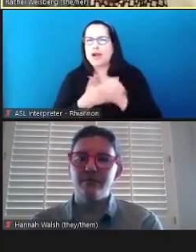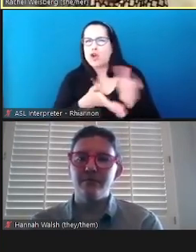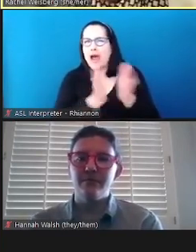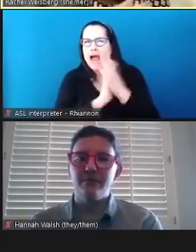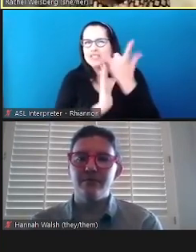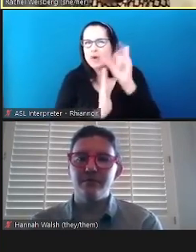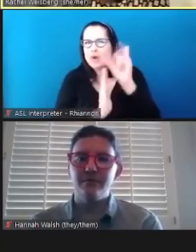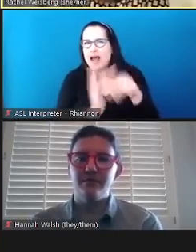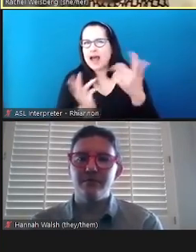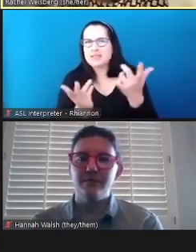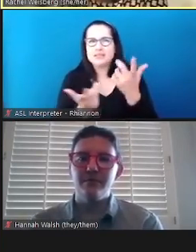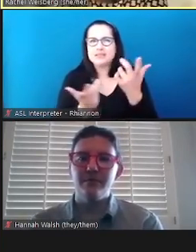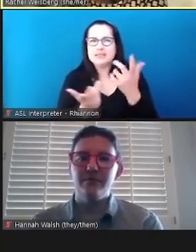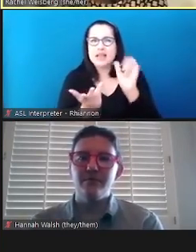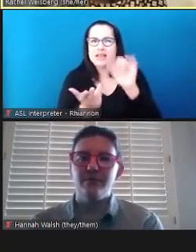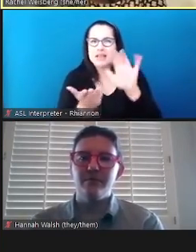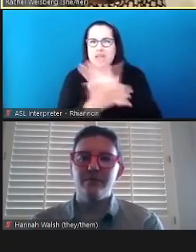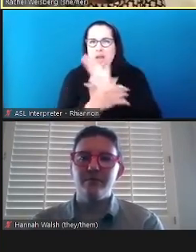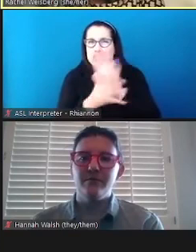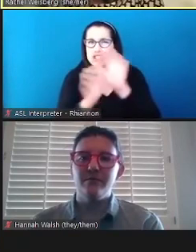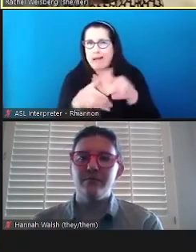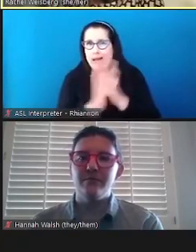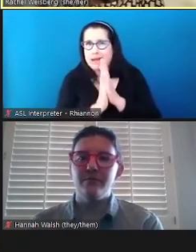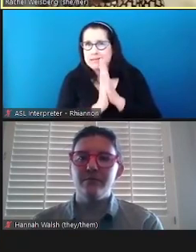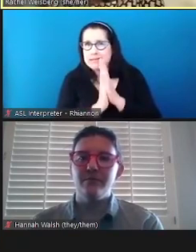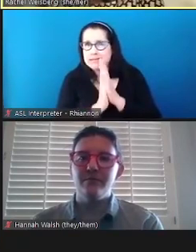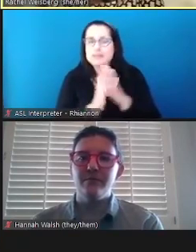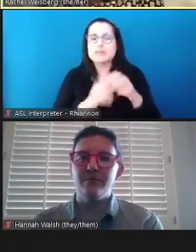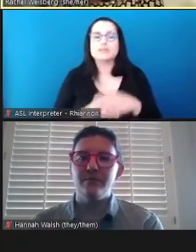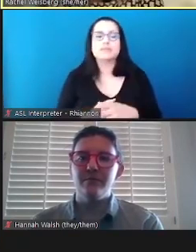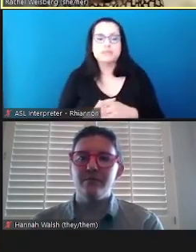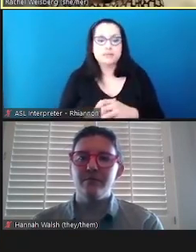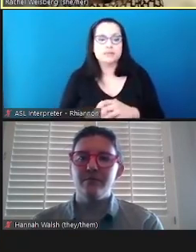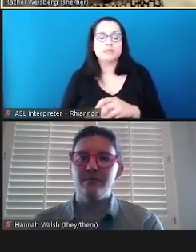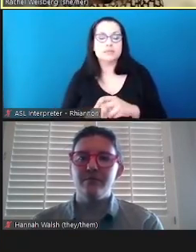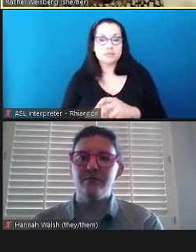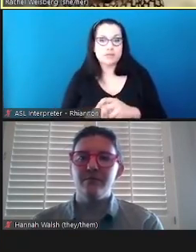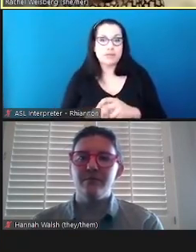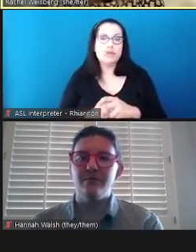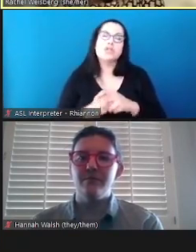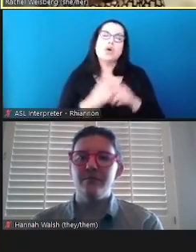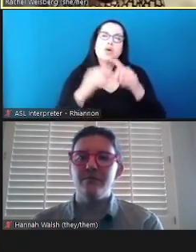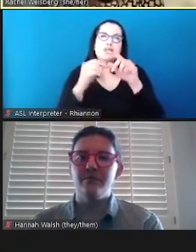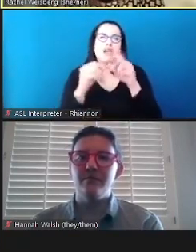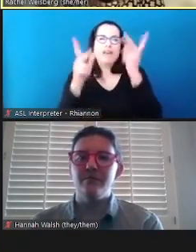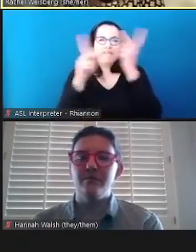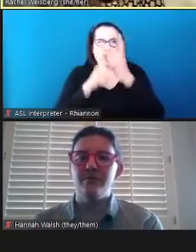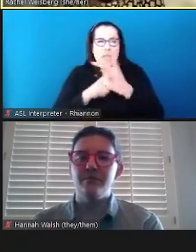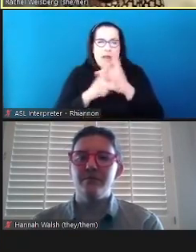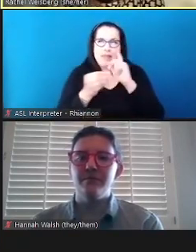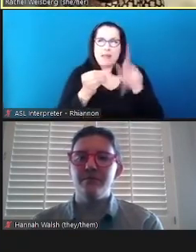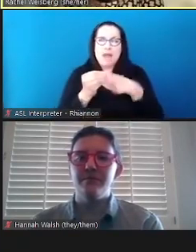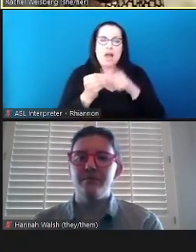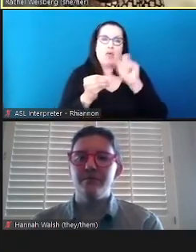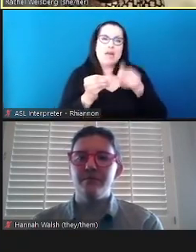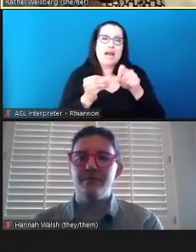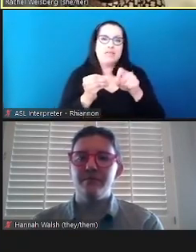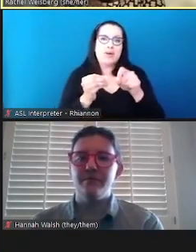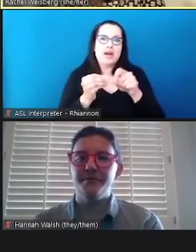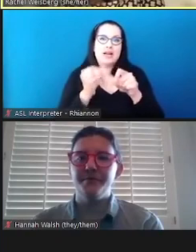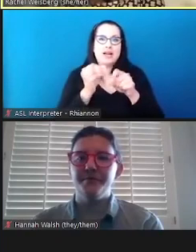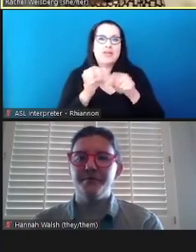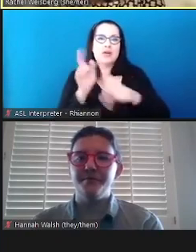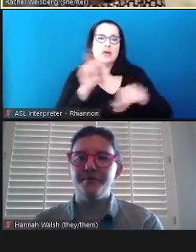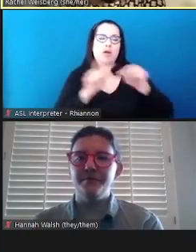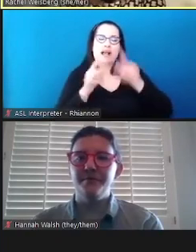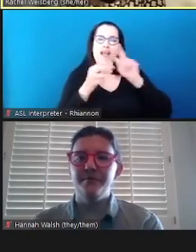medical or that sort of documentation. So to think through this, we have to kind of dig into our old ADA brains and think about, well, what are